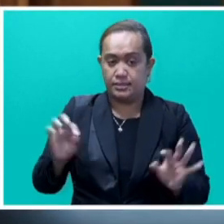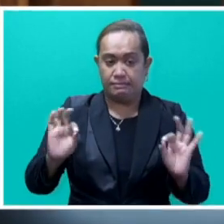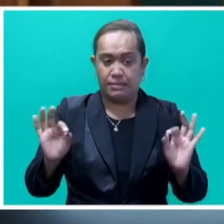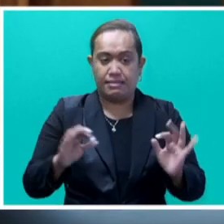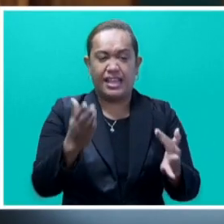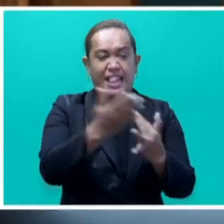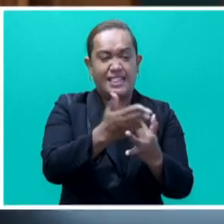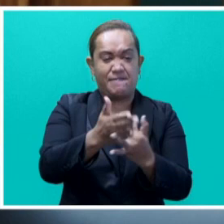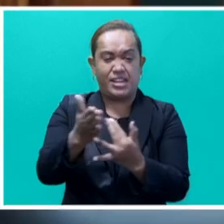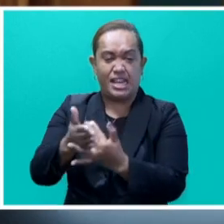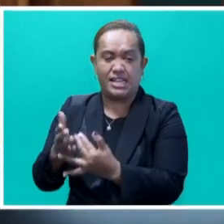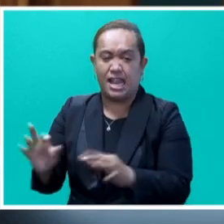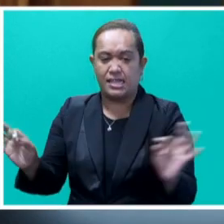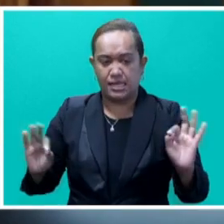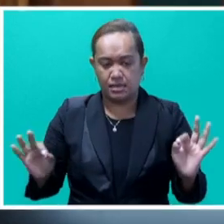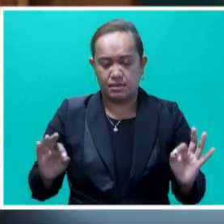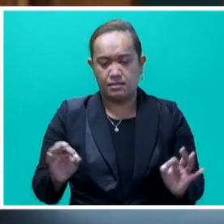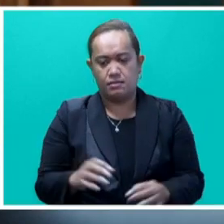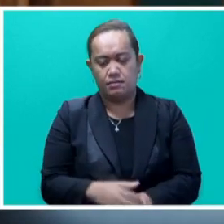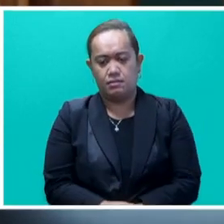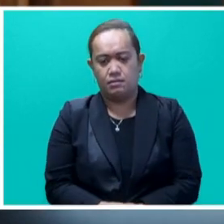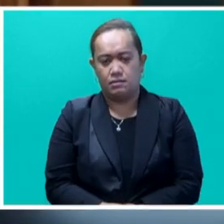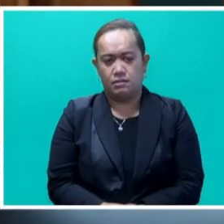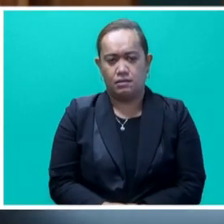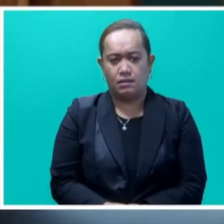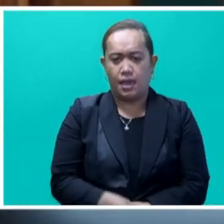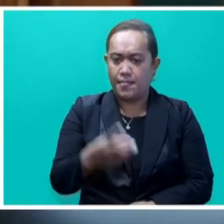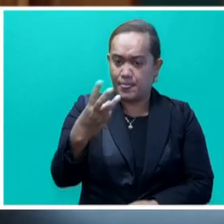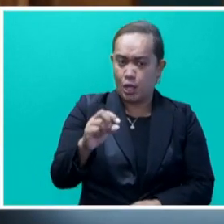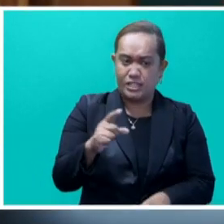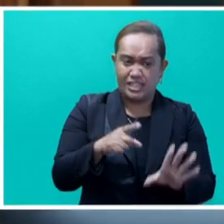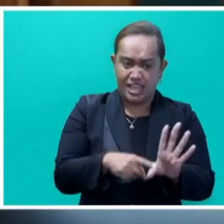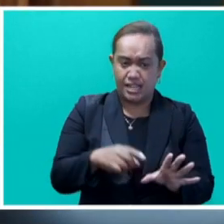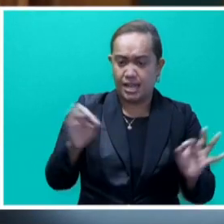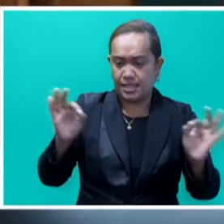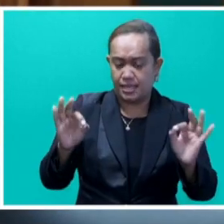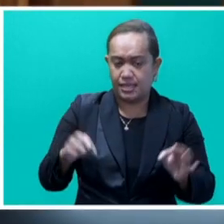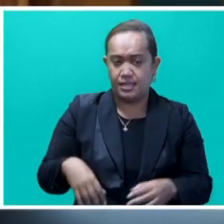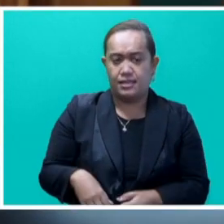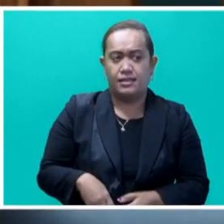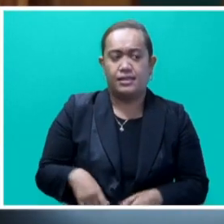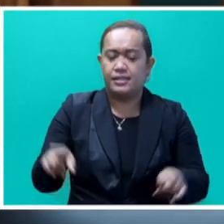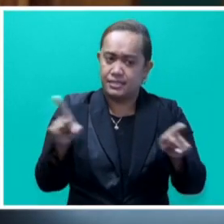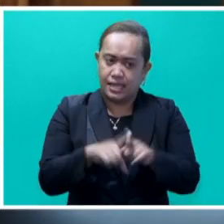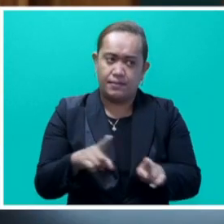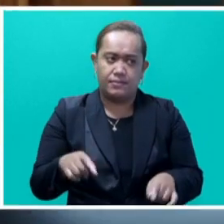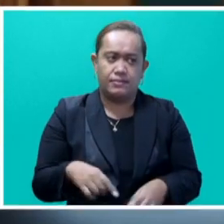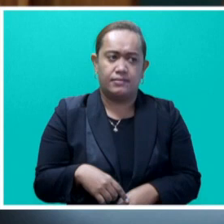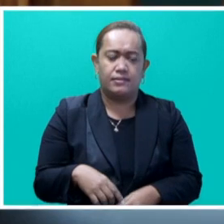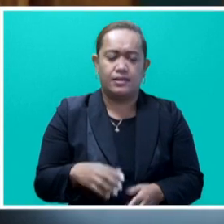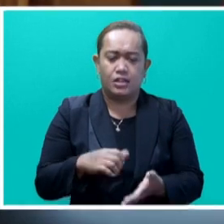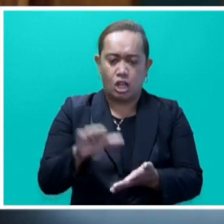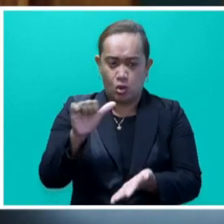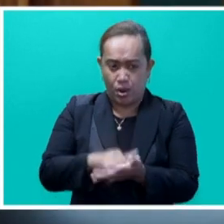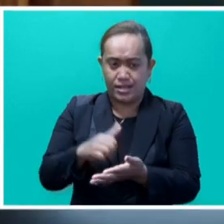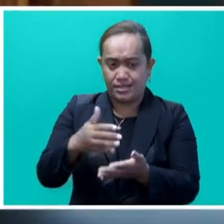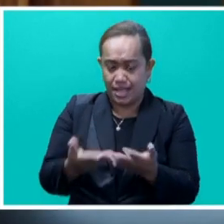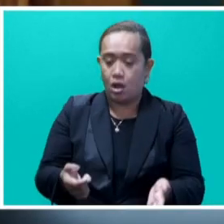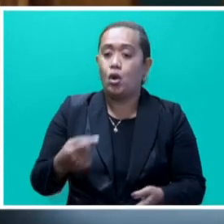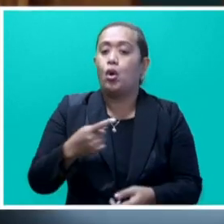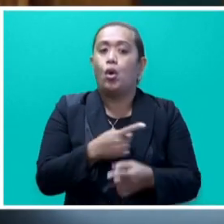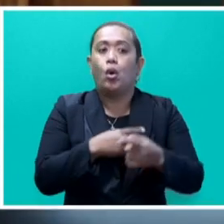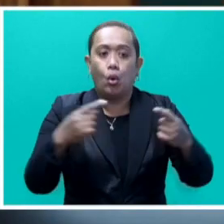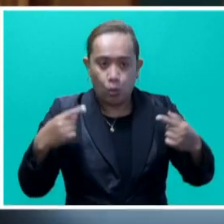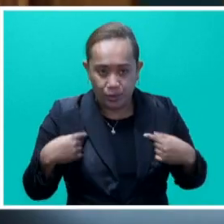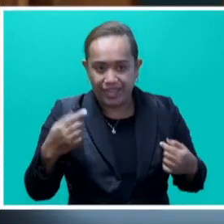at the end of 30th year, they still have the same 100% dividend rights as they have now. We want landowners to get their